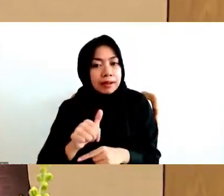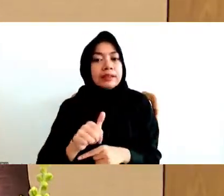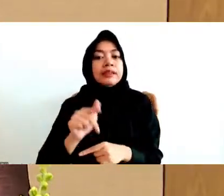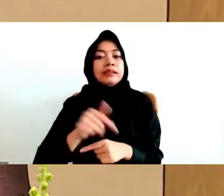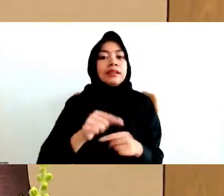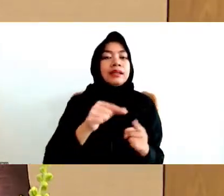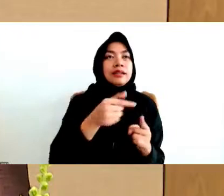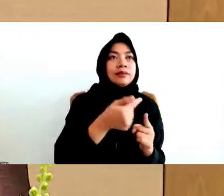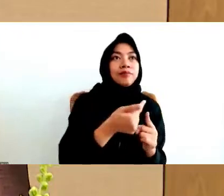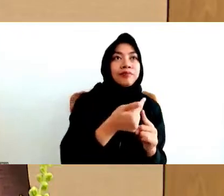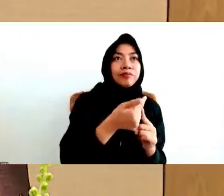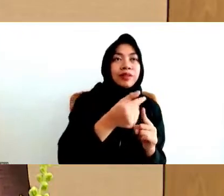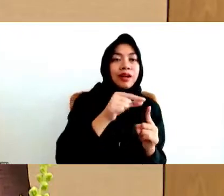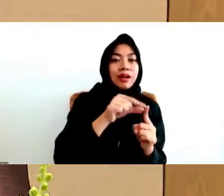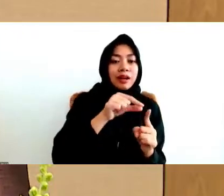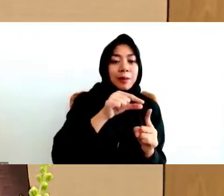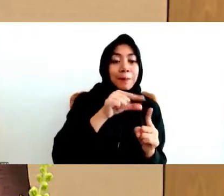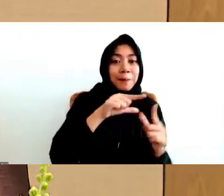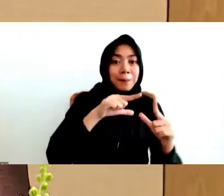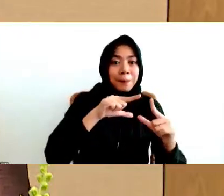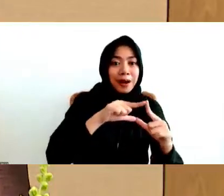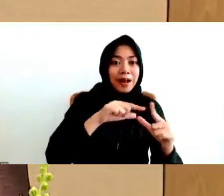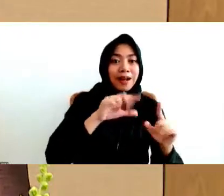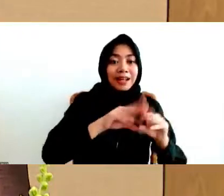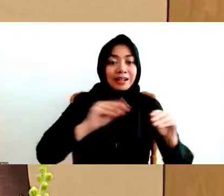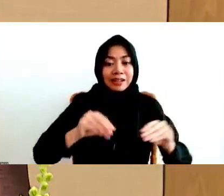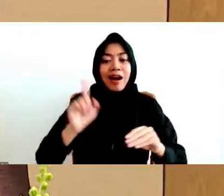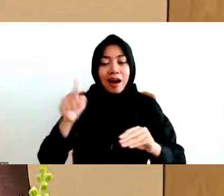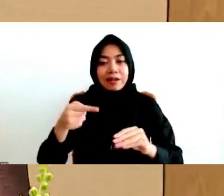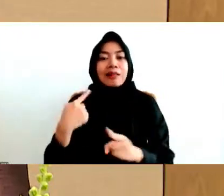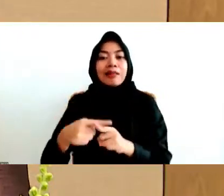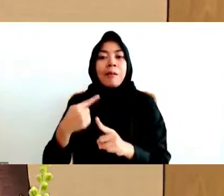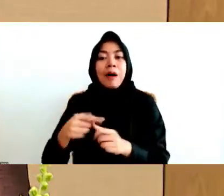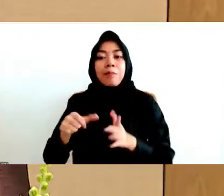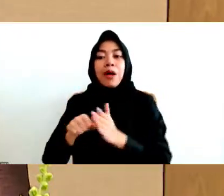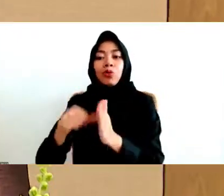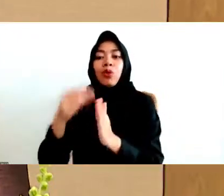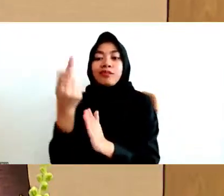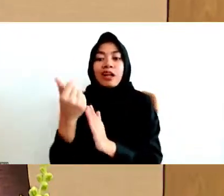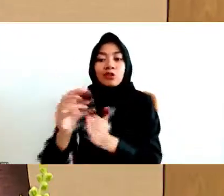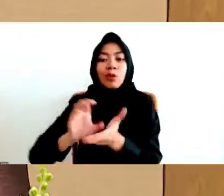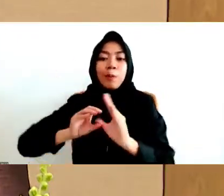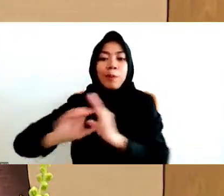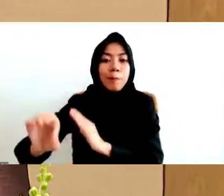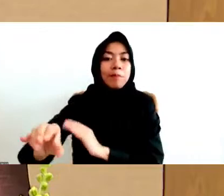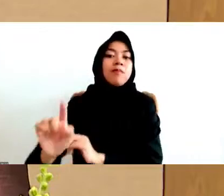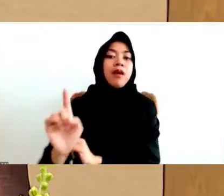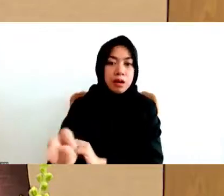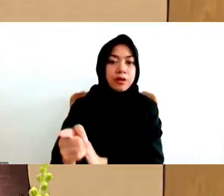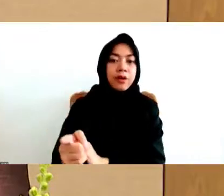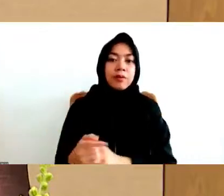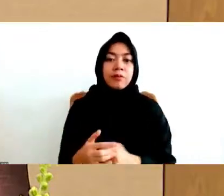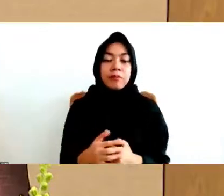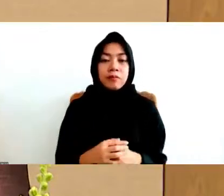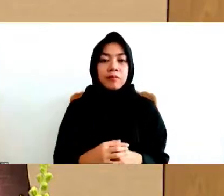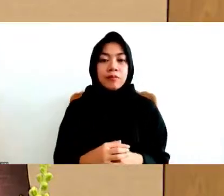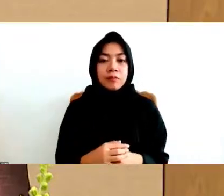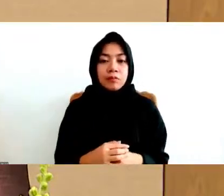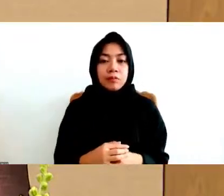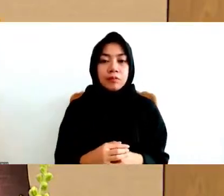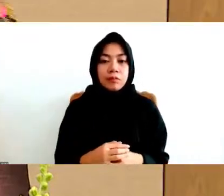transfer to reach better those that not necessarily that in the current